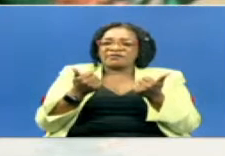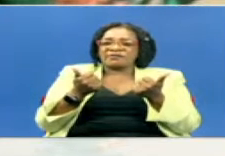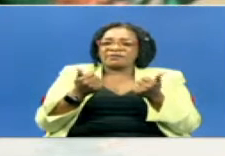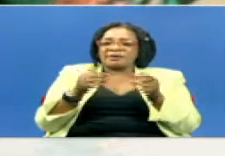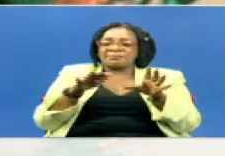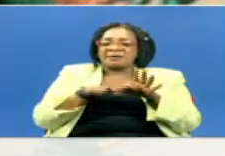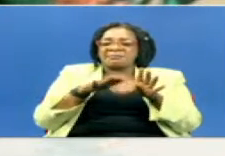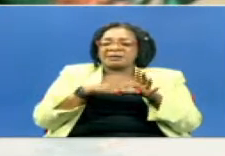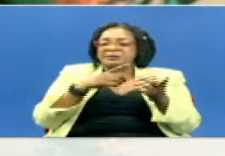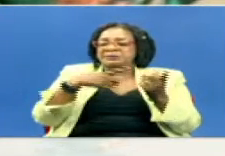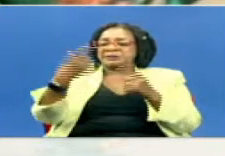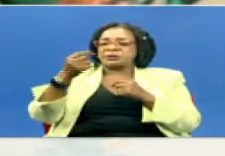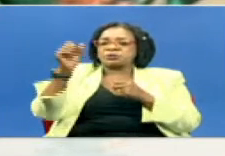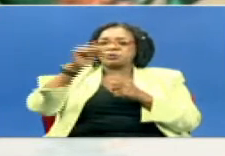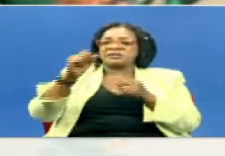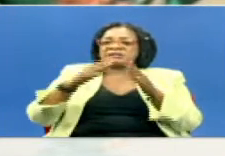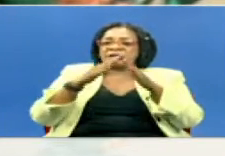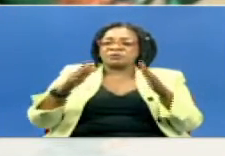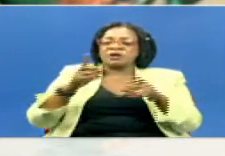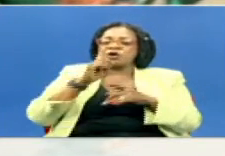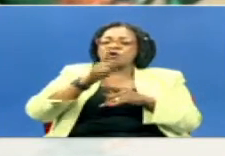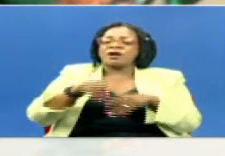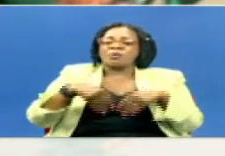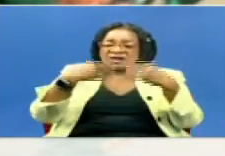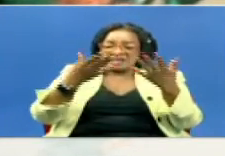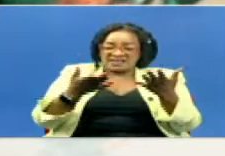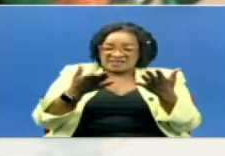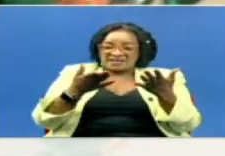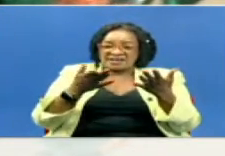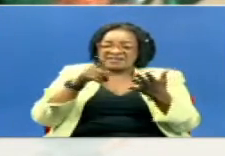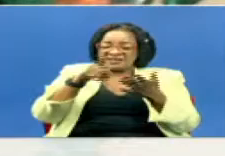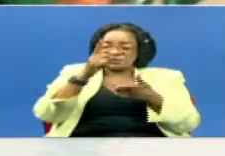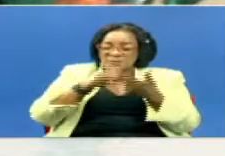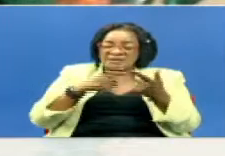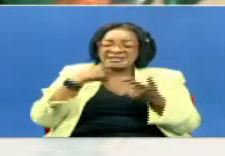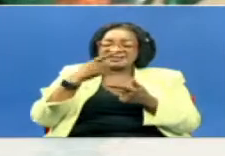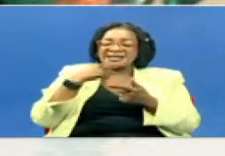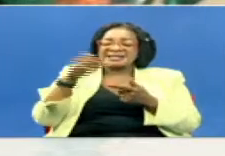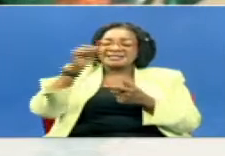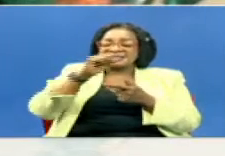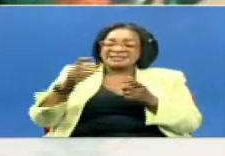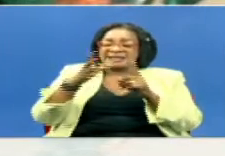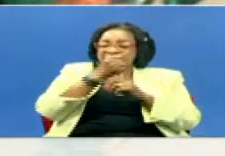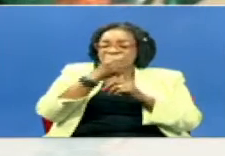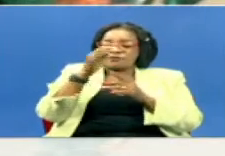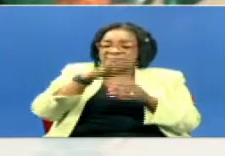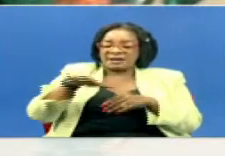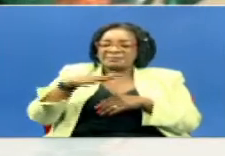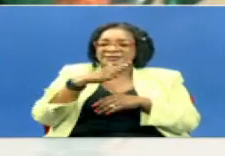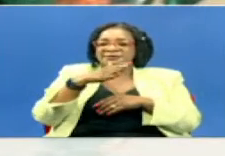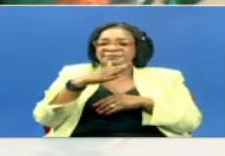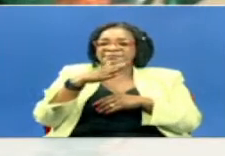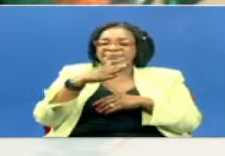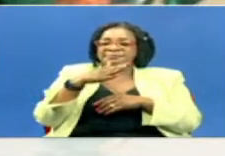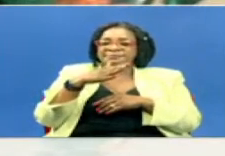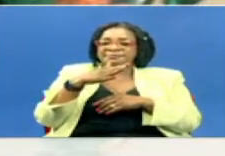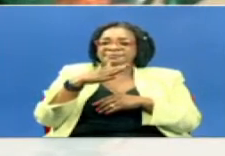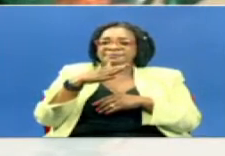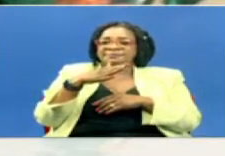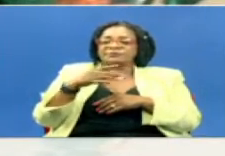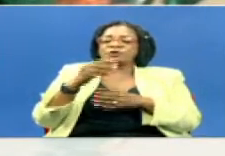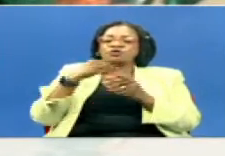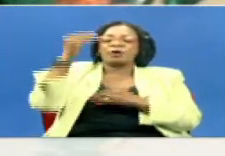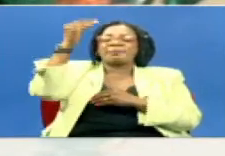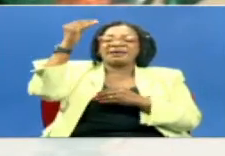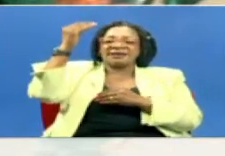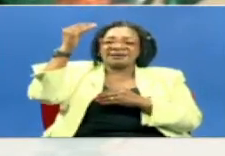to State House. Orders were given. That's what I call state capture of parliament. orders were given, swear him in,